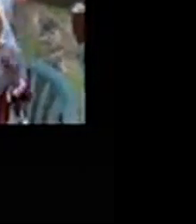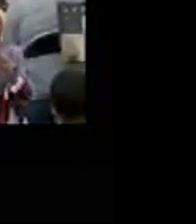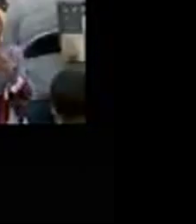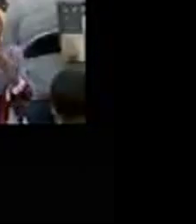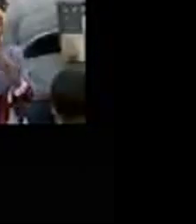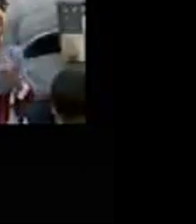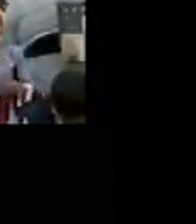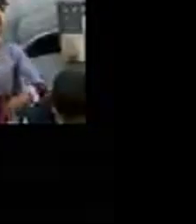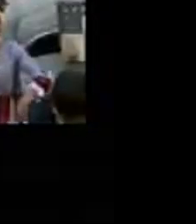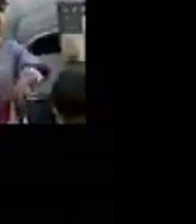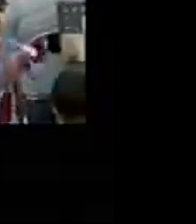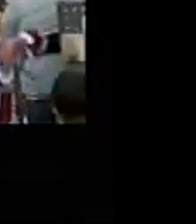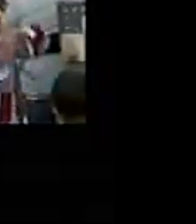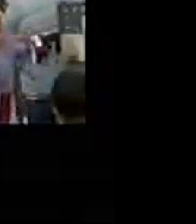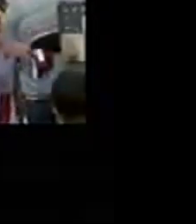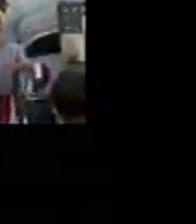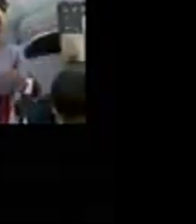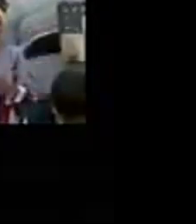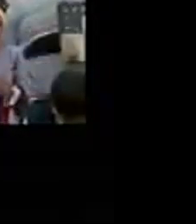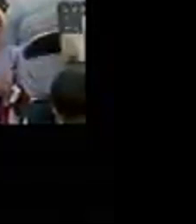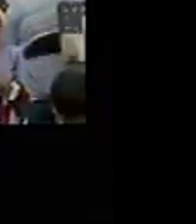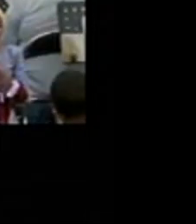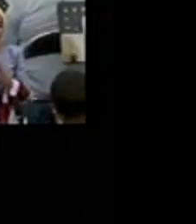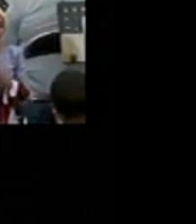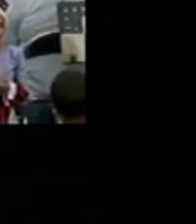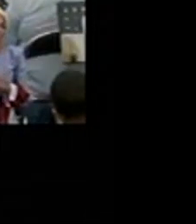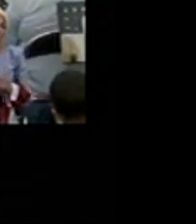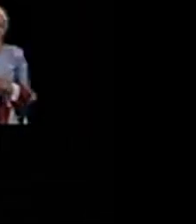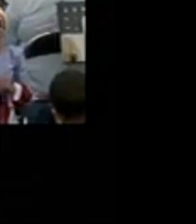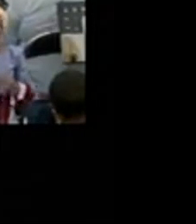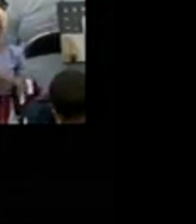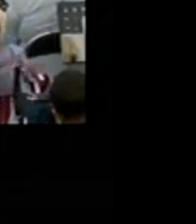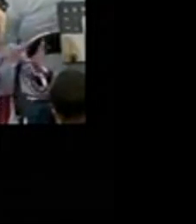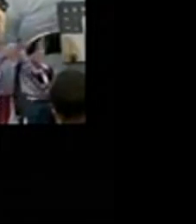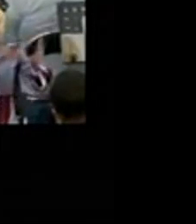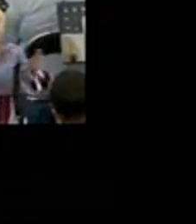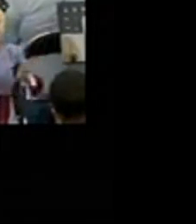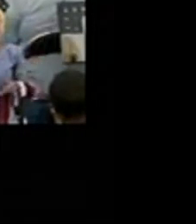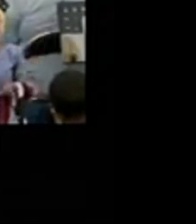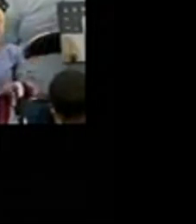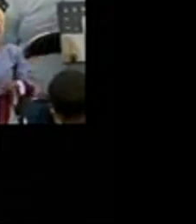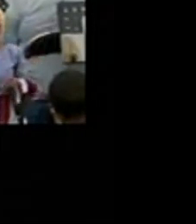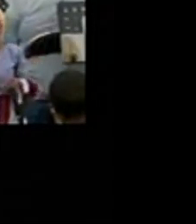his blood for between